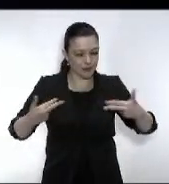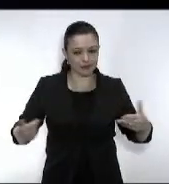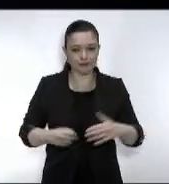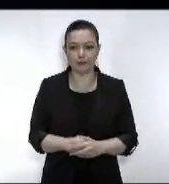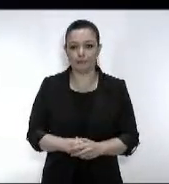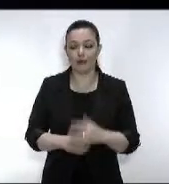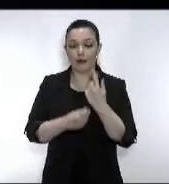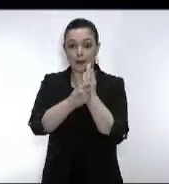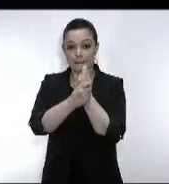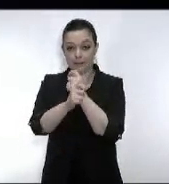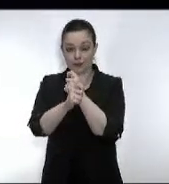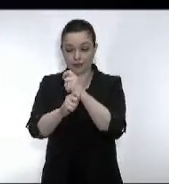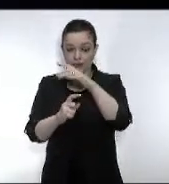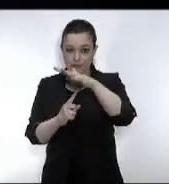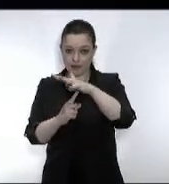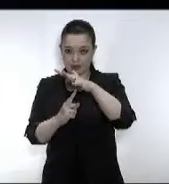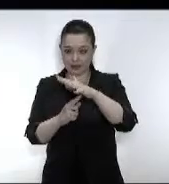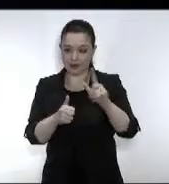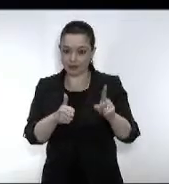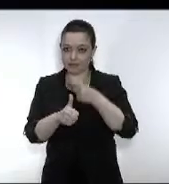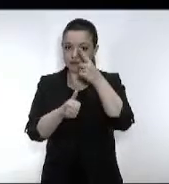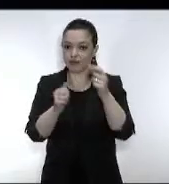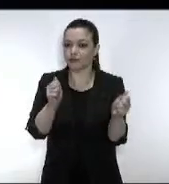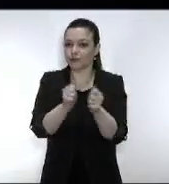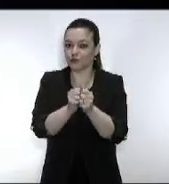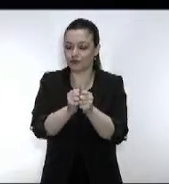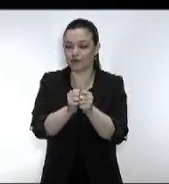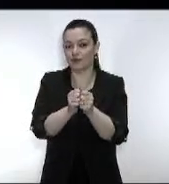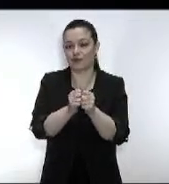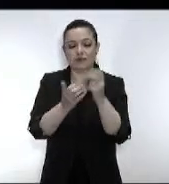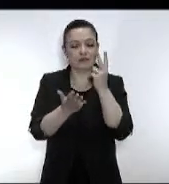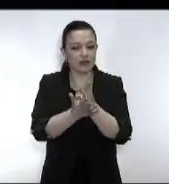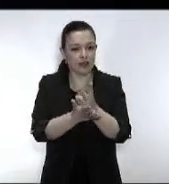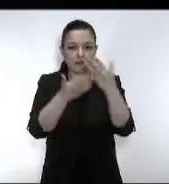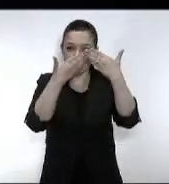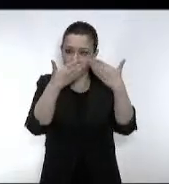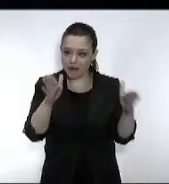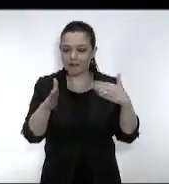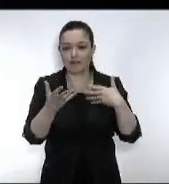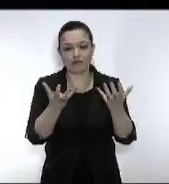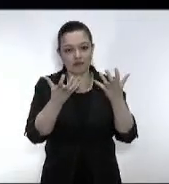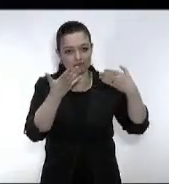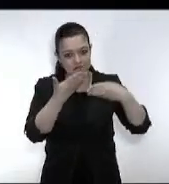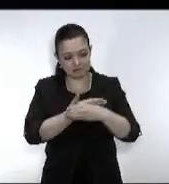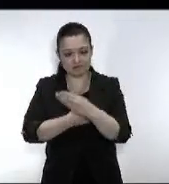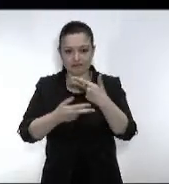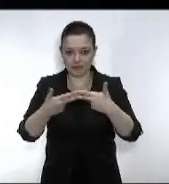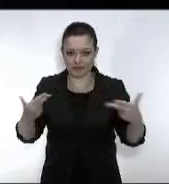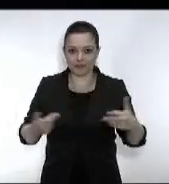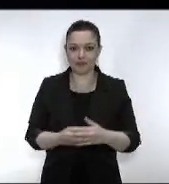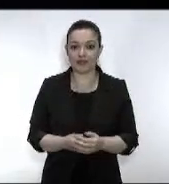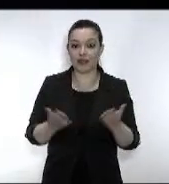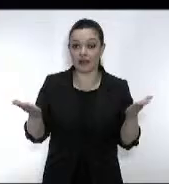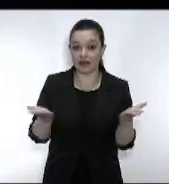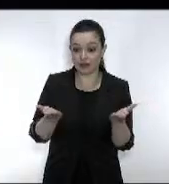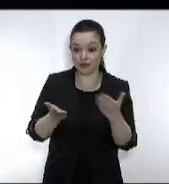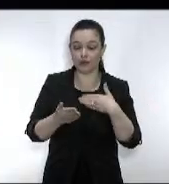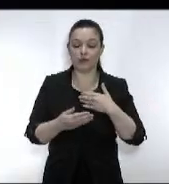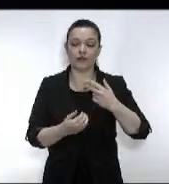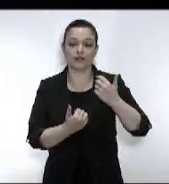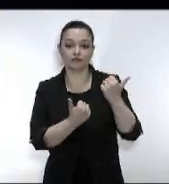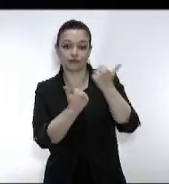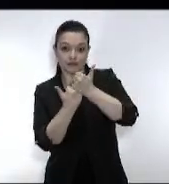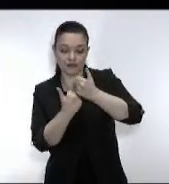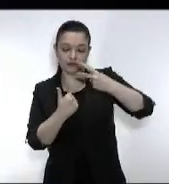PUC-Paraná has been a part of this first cycle of studies for you. It will always be open to receive